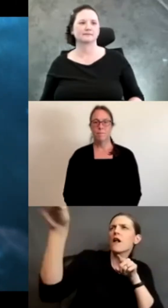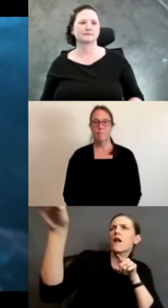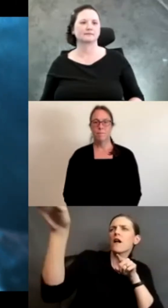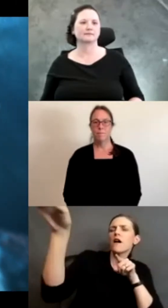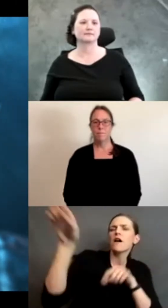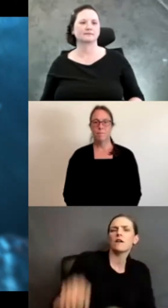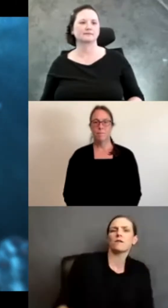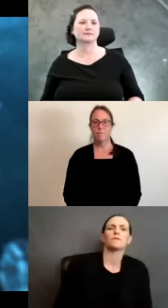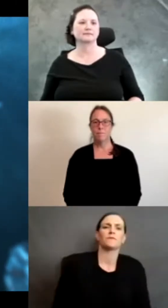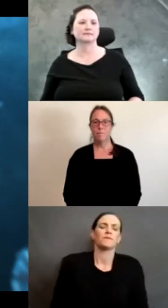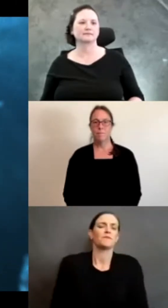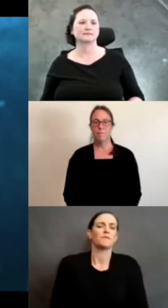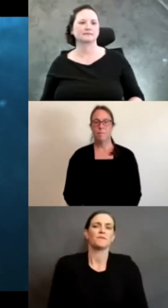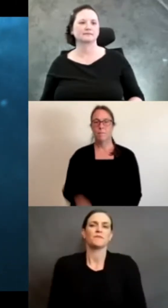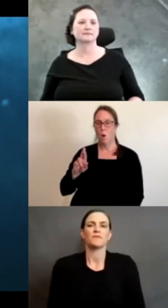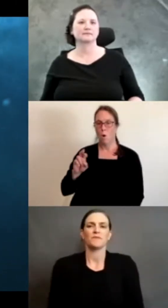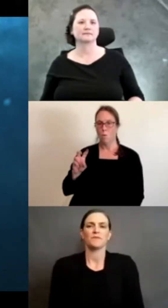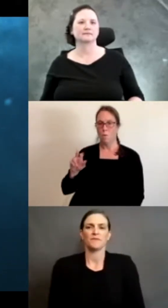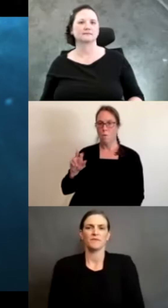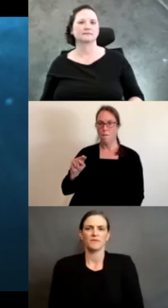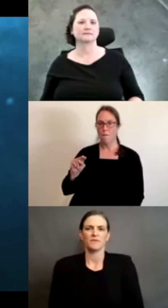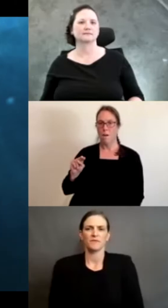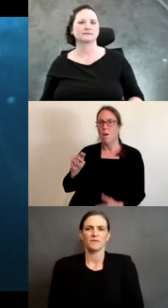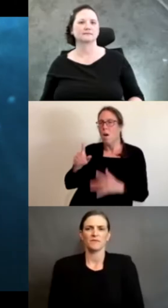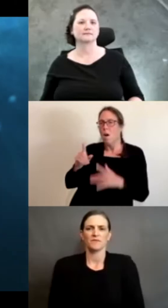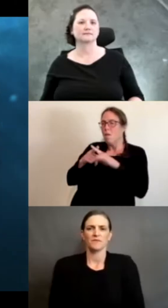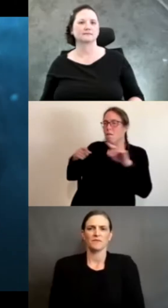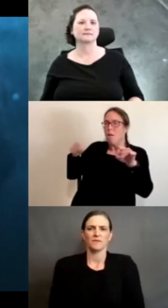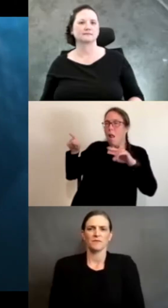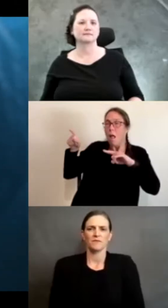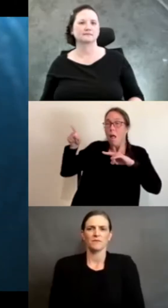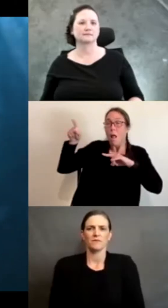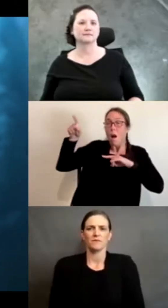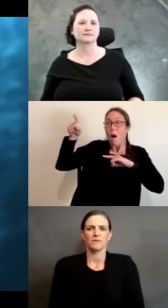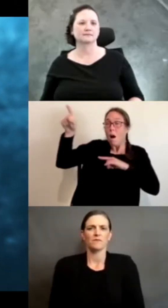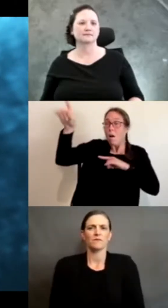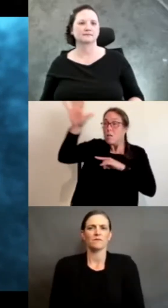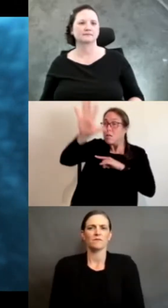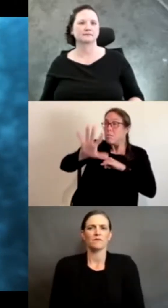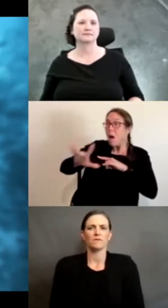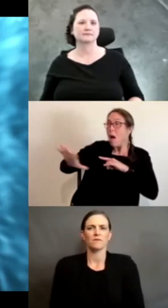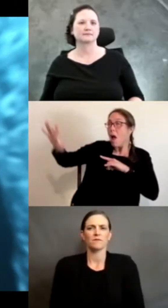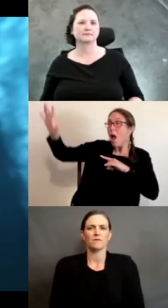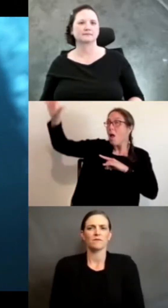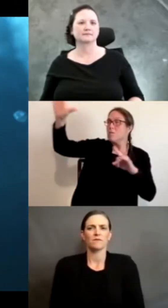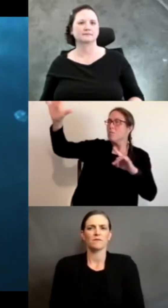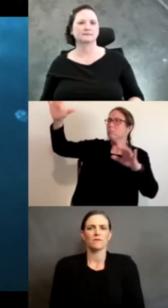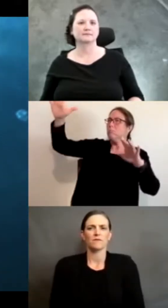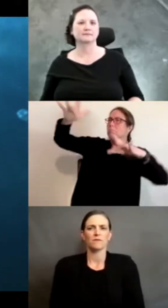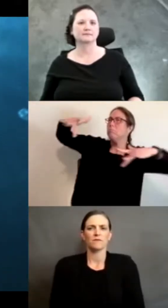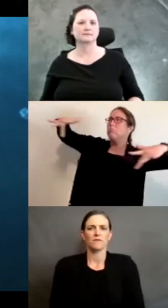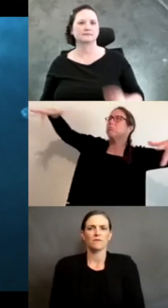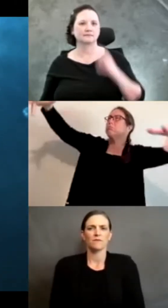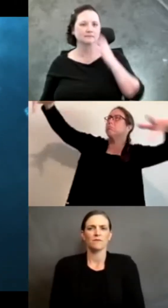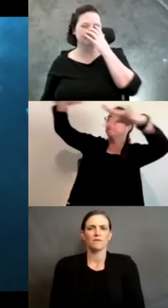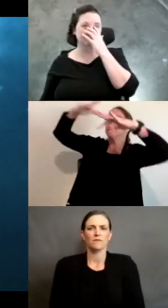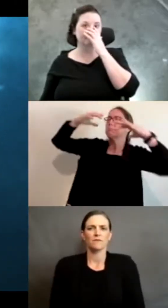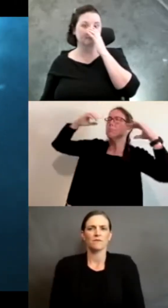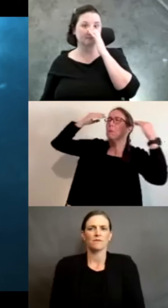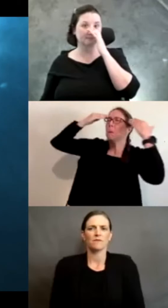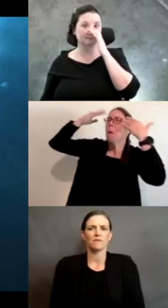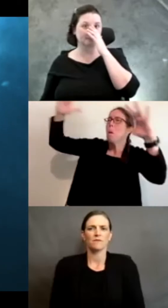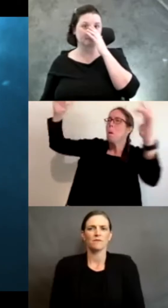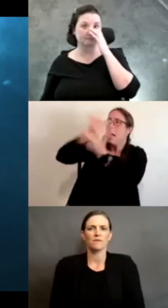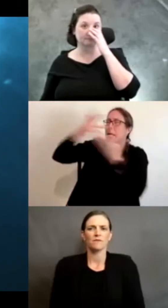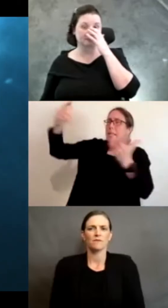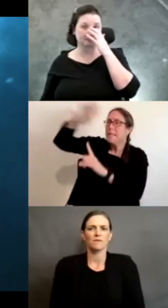The farthest reaches of space. The vast unknown. To travel in space is